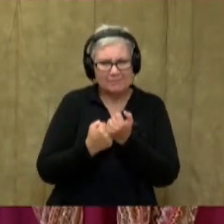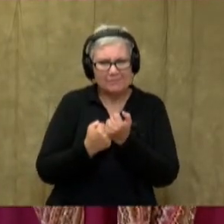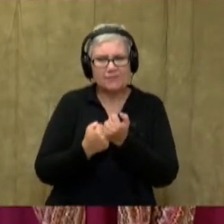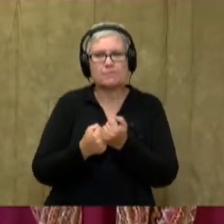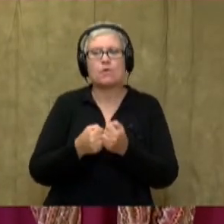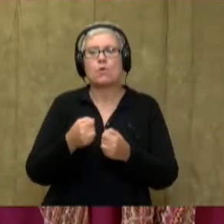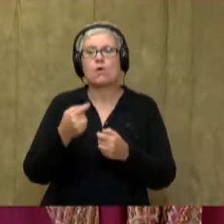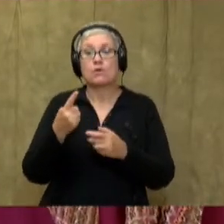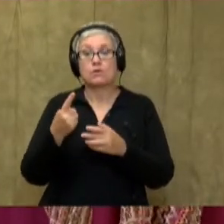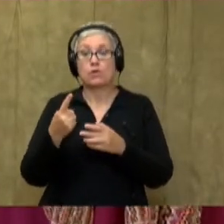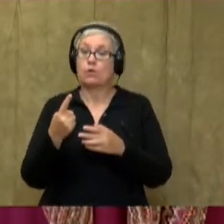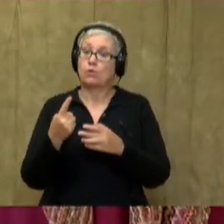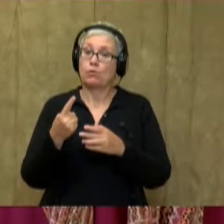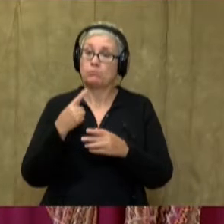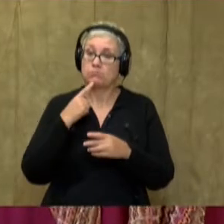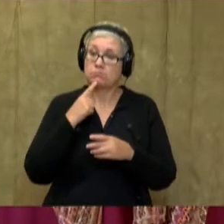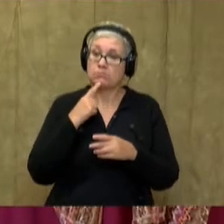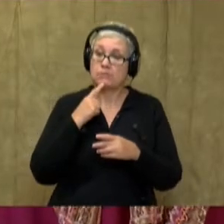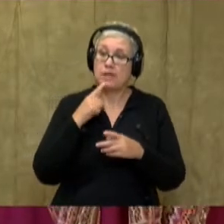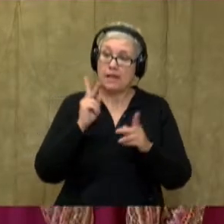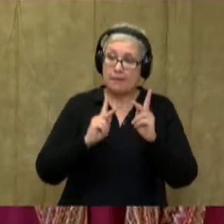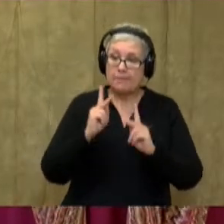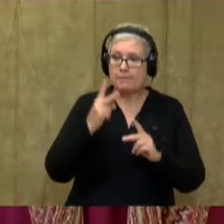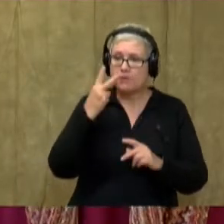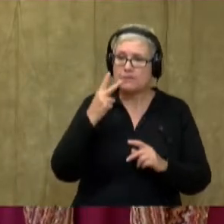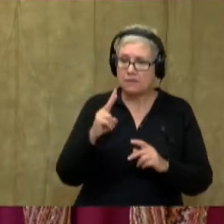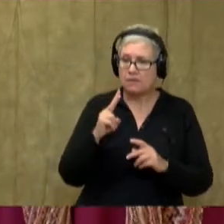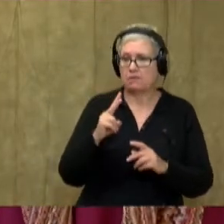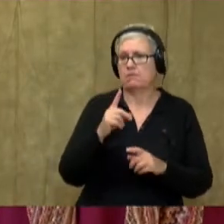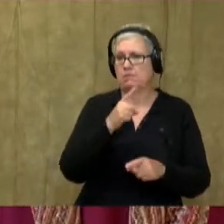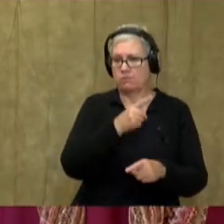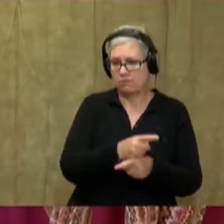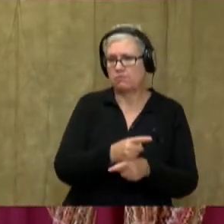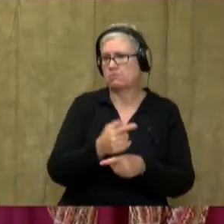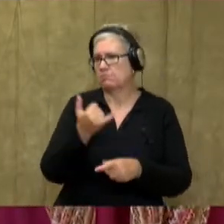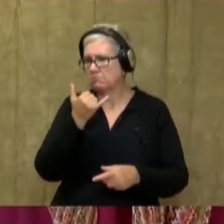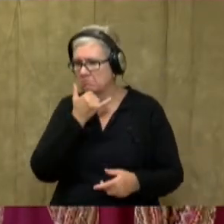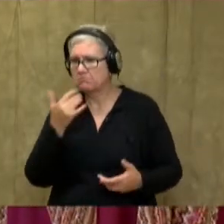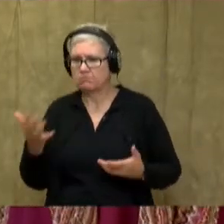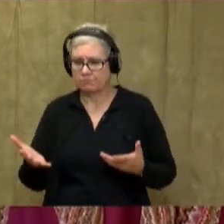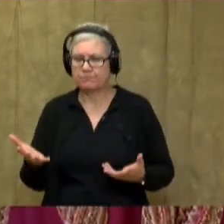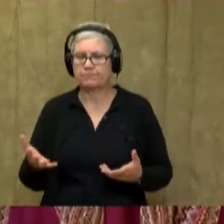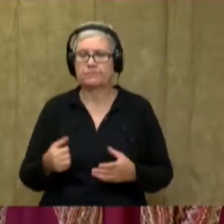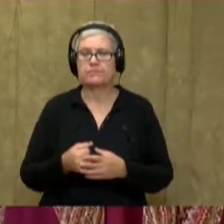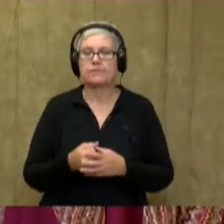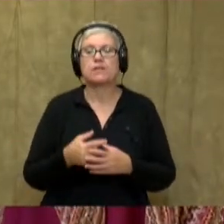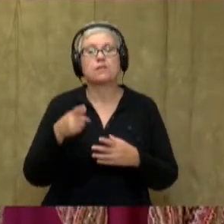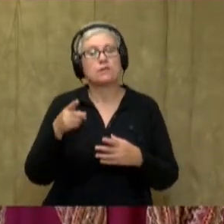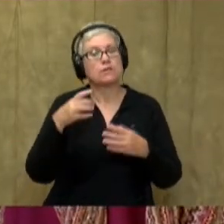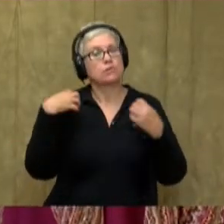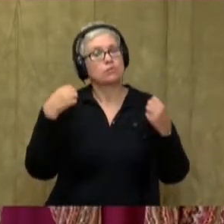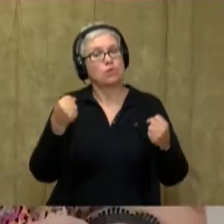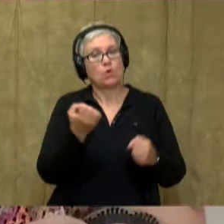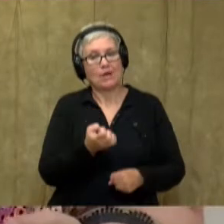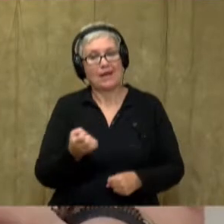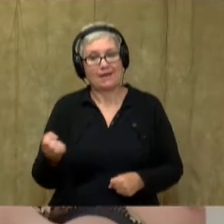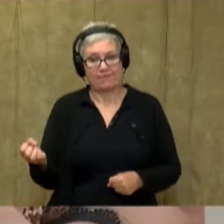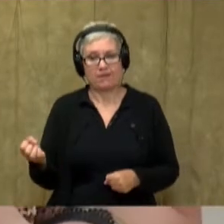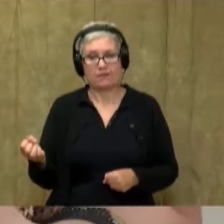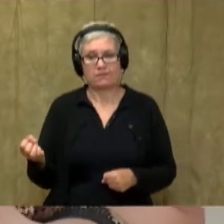people, if it's something you saw from Wikipedia, but you have to have some very strong evidence to back you